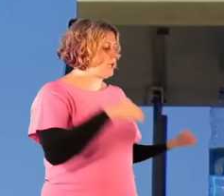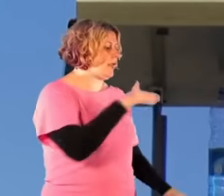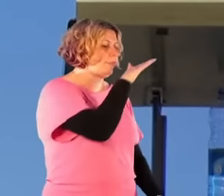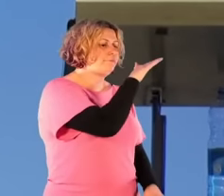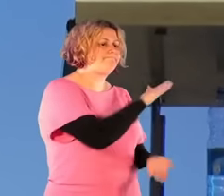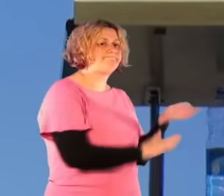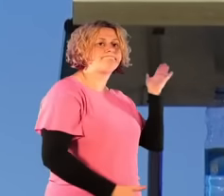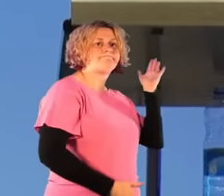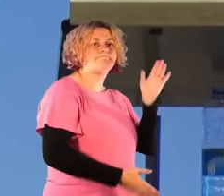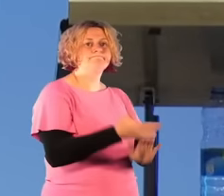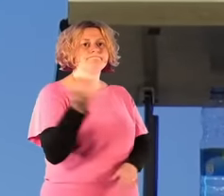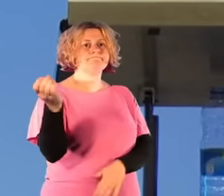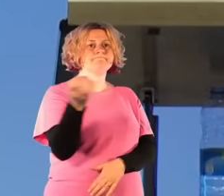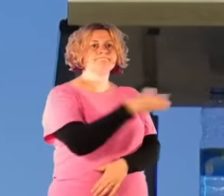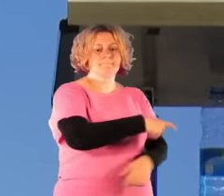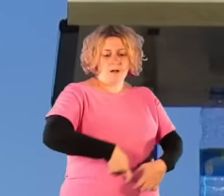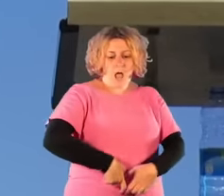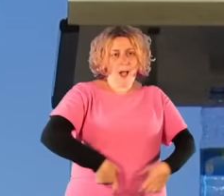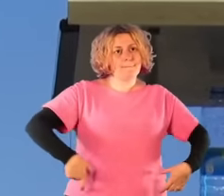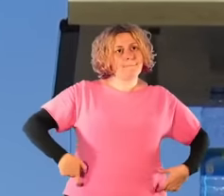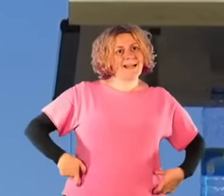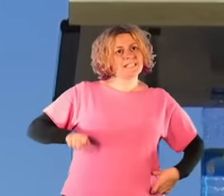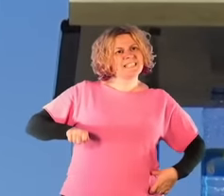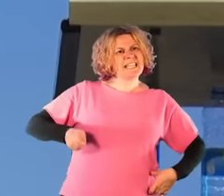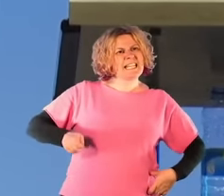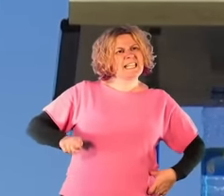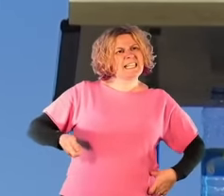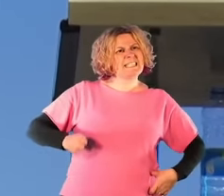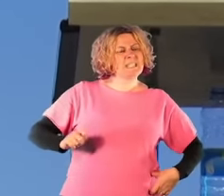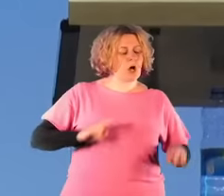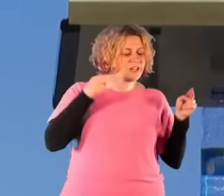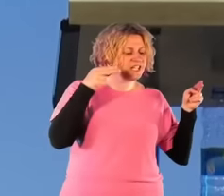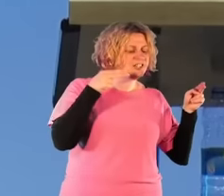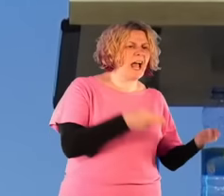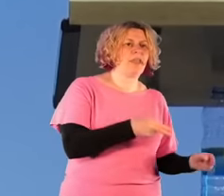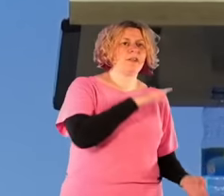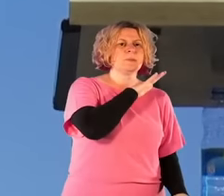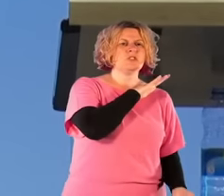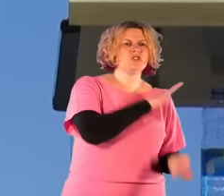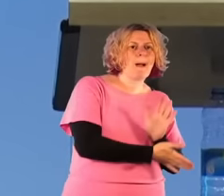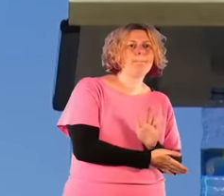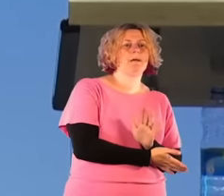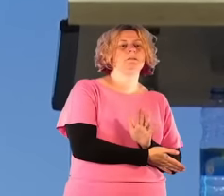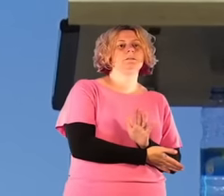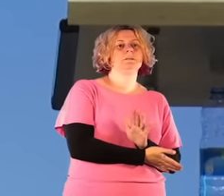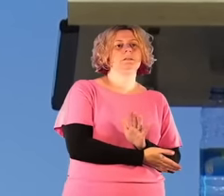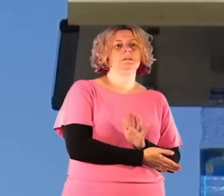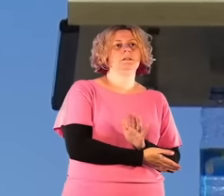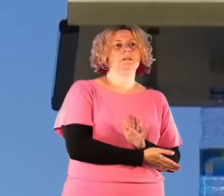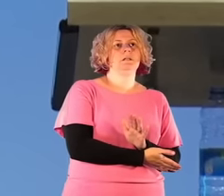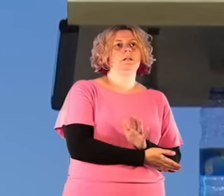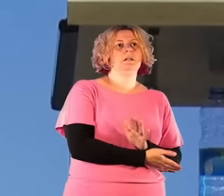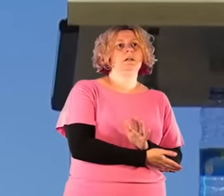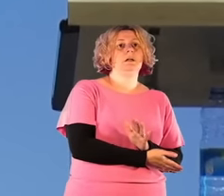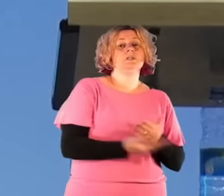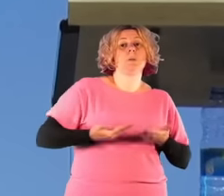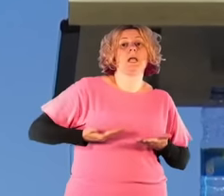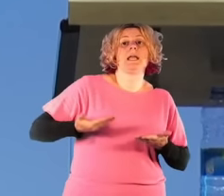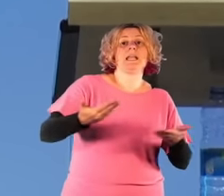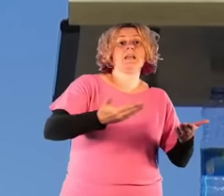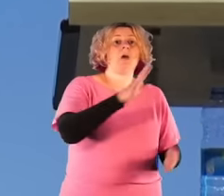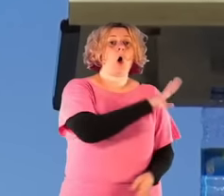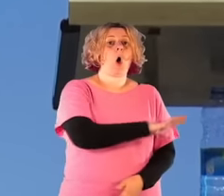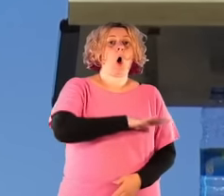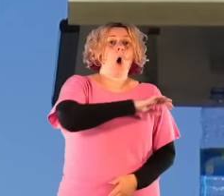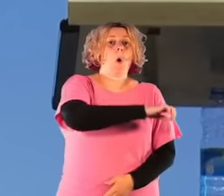at his belt, he holds the keys of death and Hades. Death has been trampled underfoot. And so he can bring a word of hope to